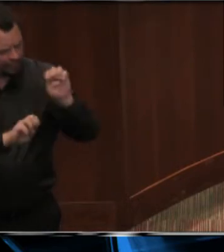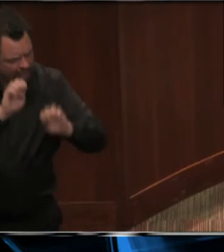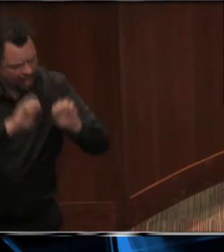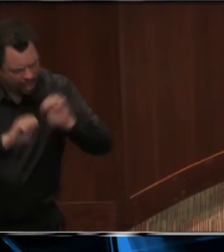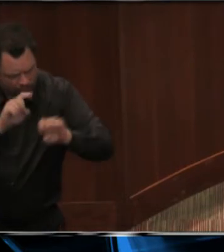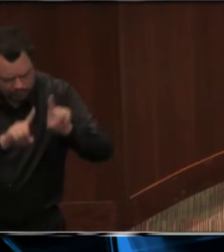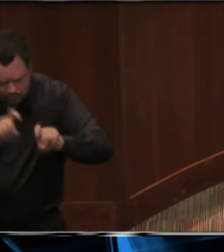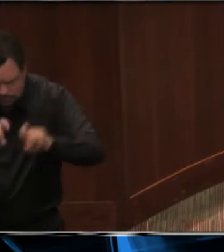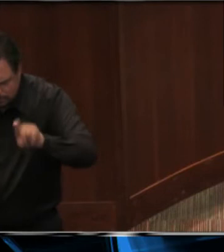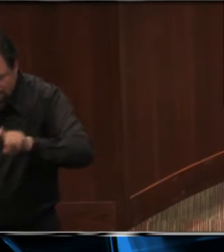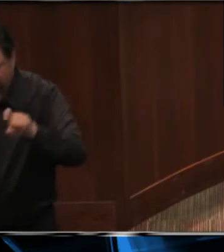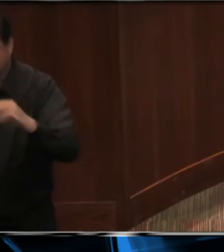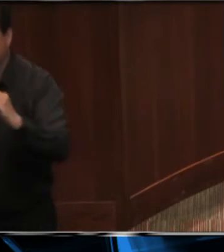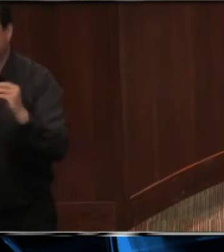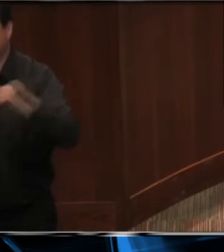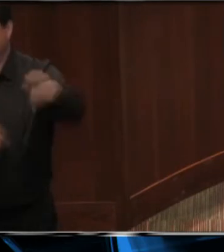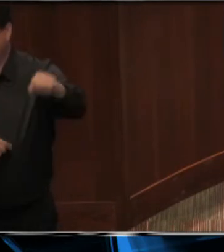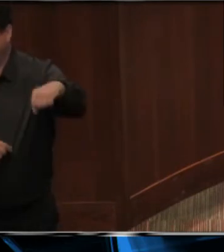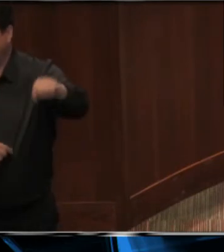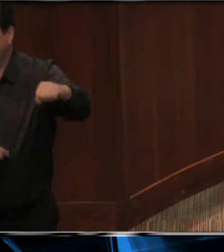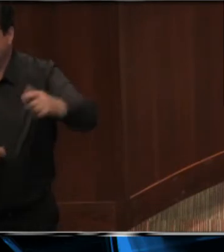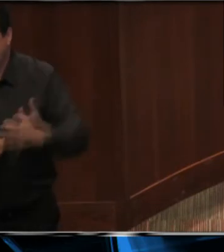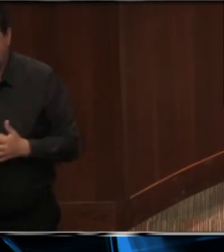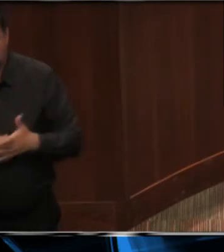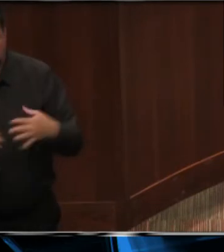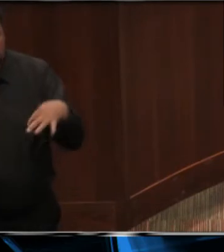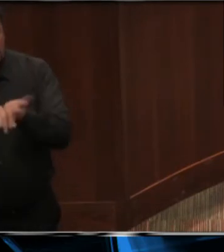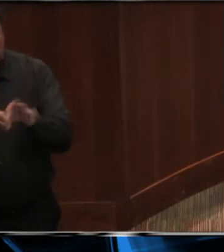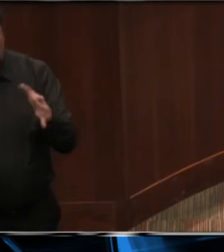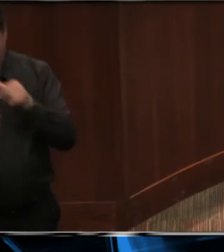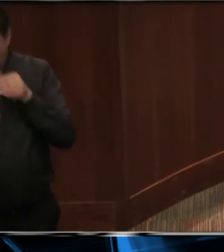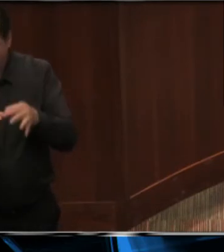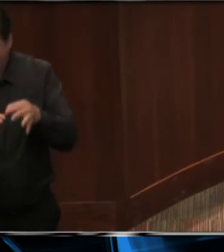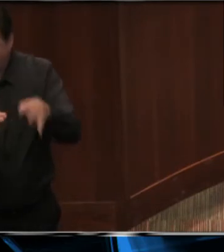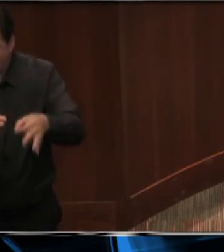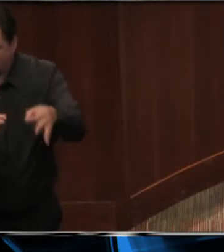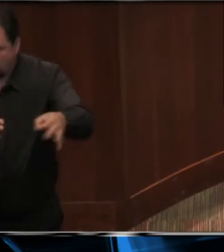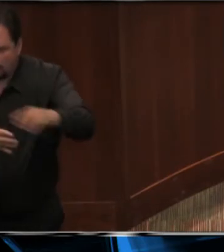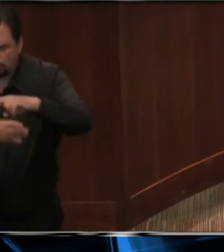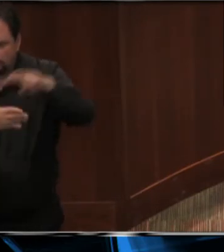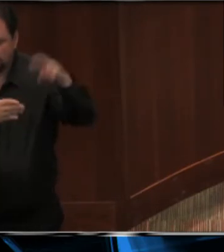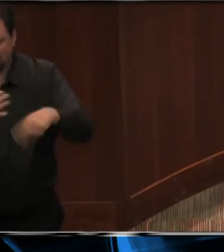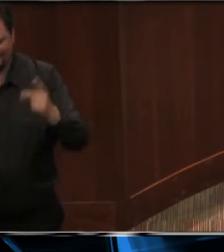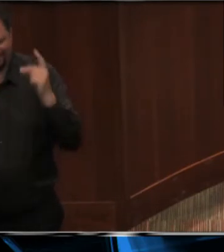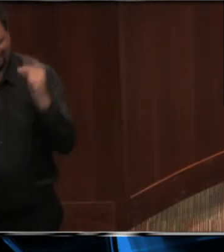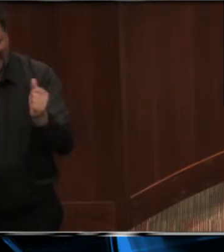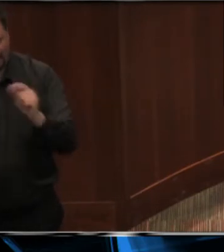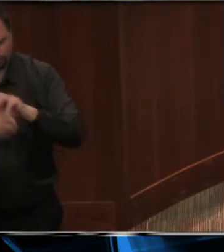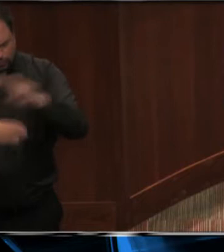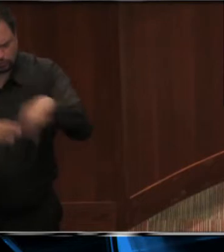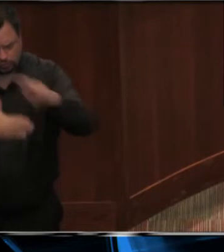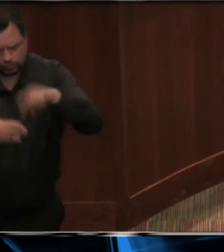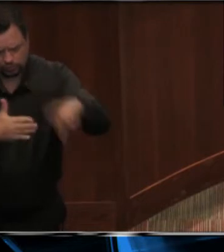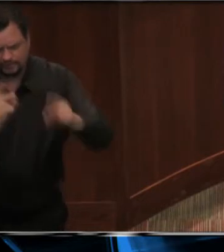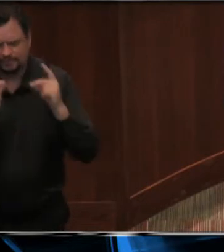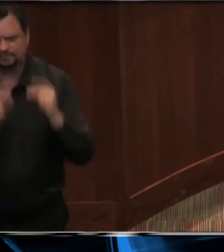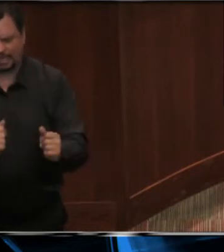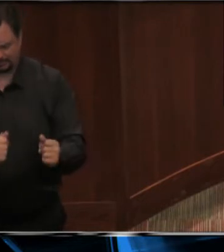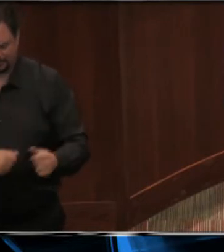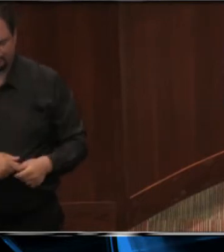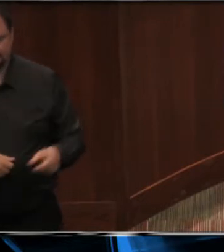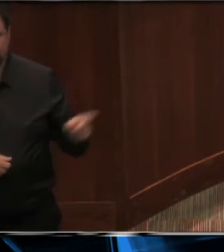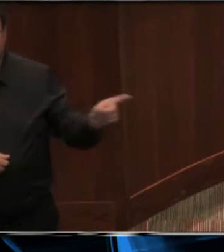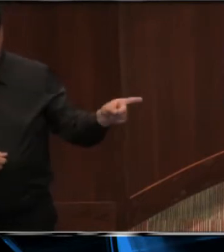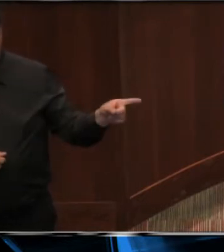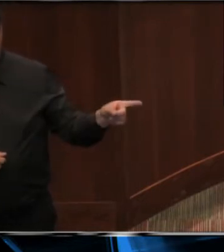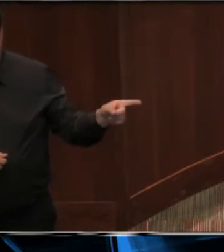things that we know is that we want to be able to have resources that we can allocate specifically